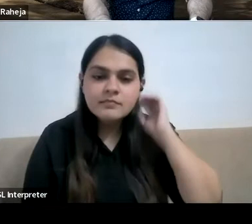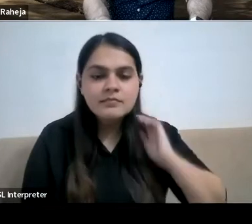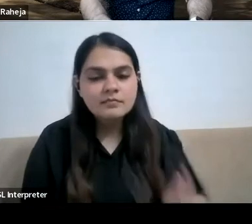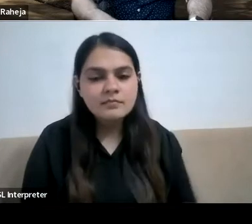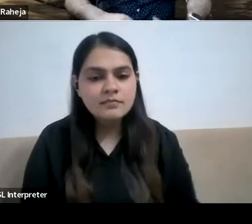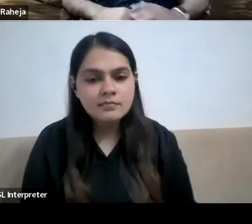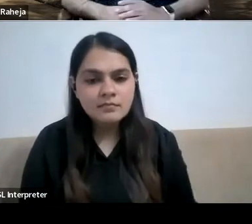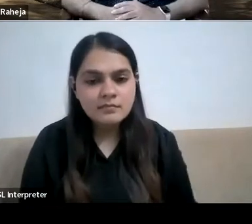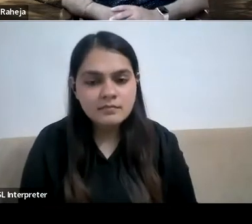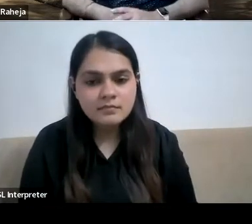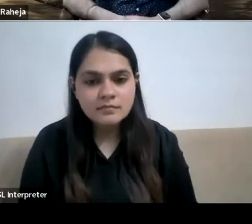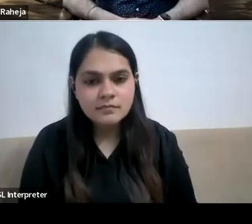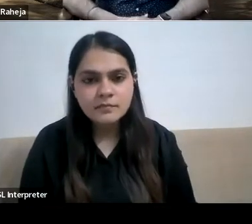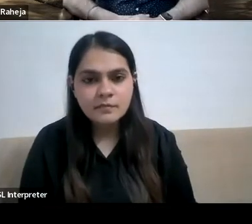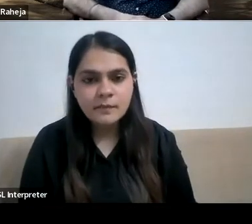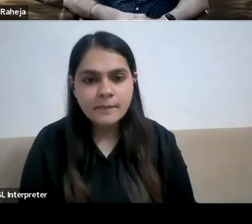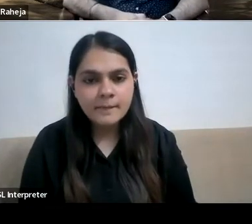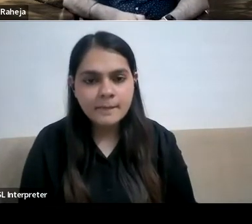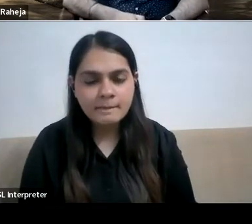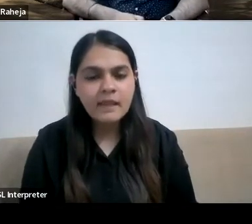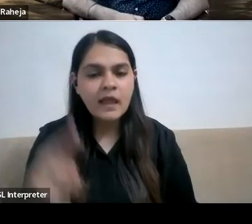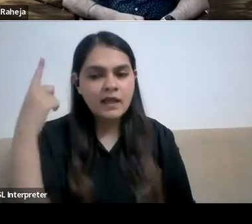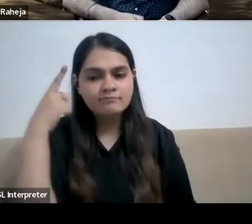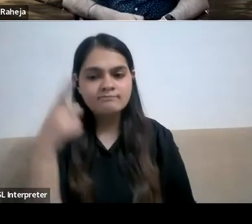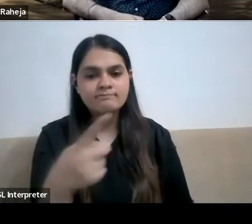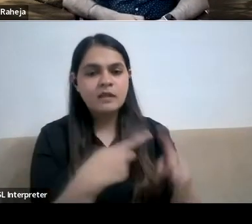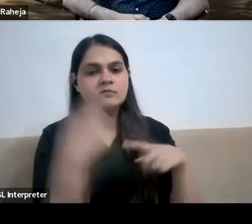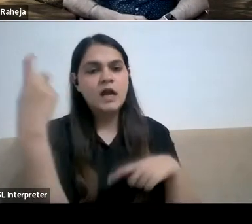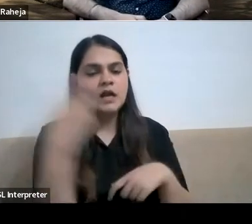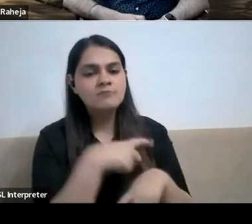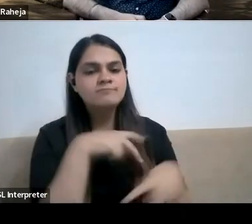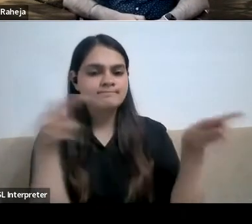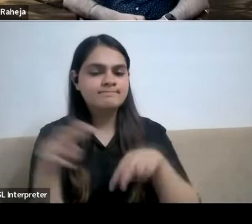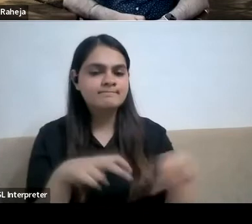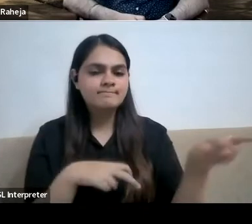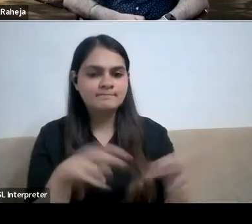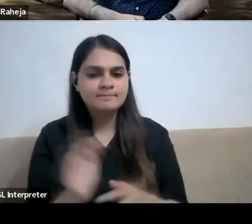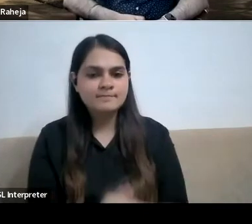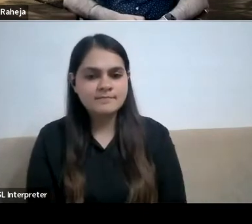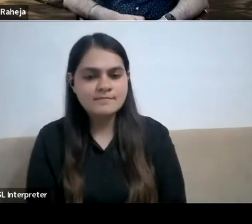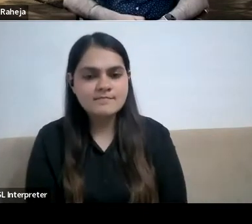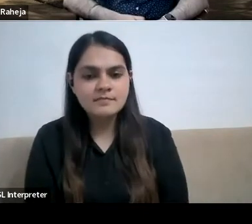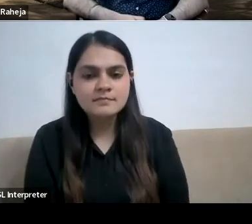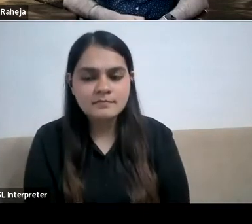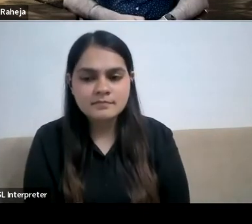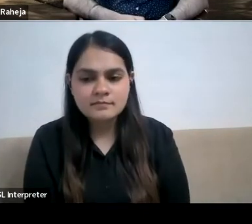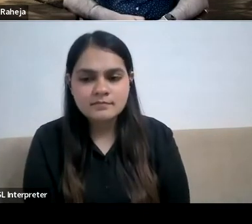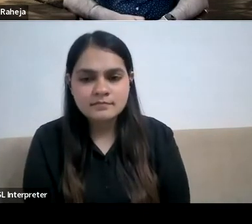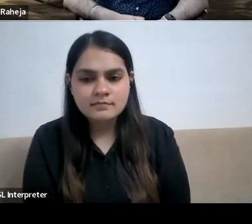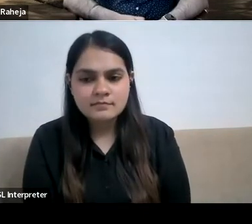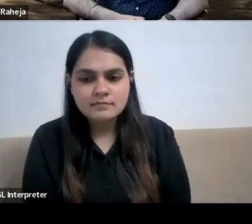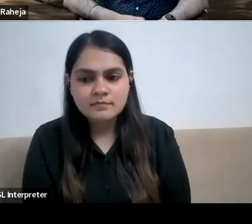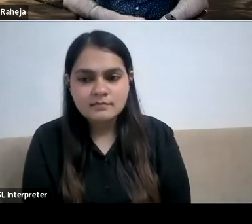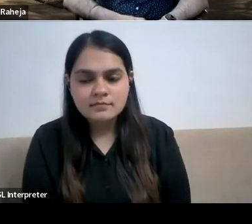spoke about. I mean, you guys got in touch with me about, this white paper and this panel discussion as well.